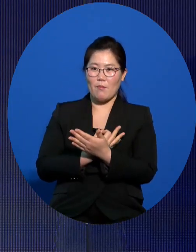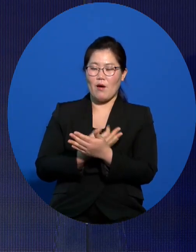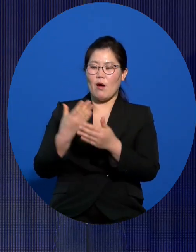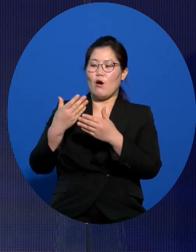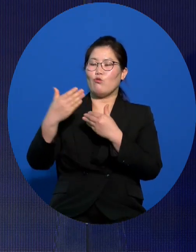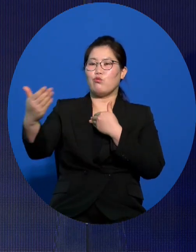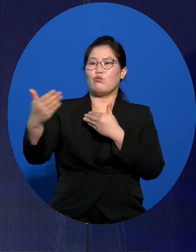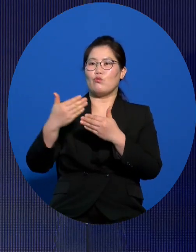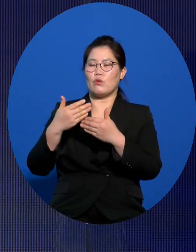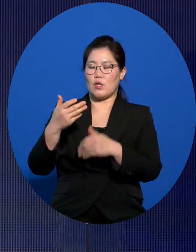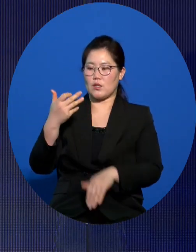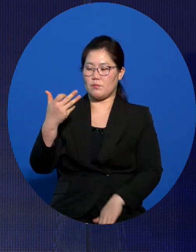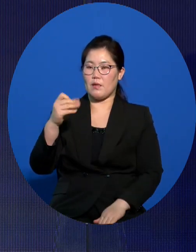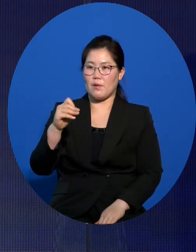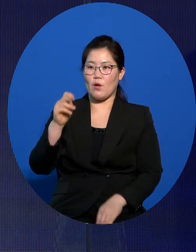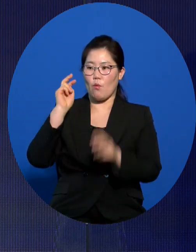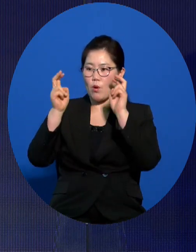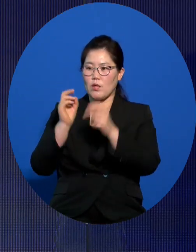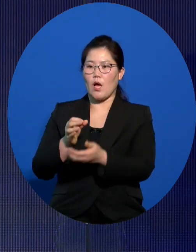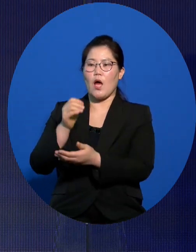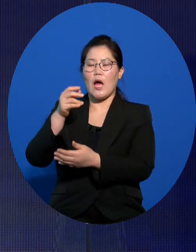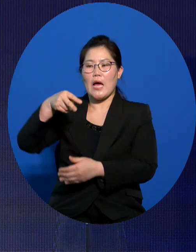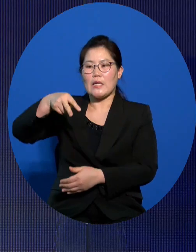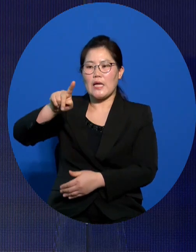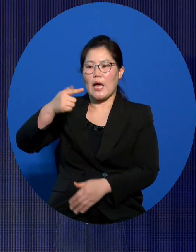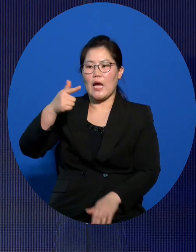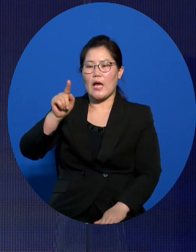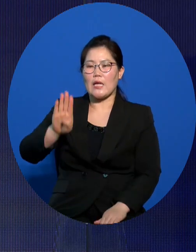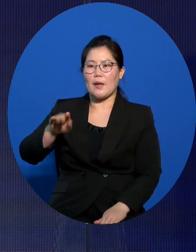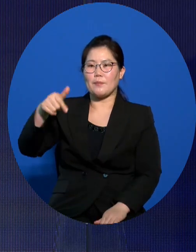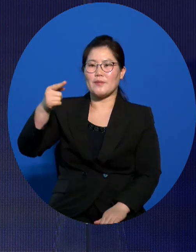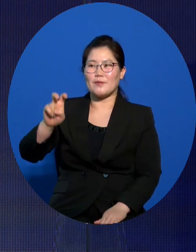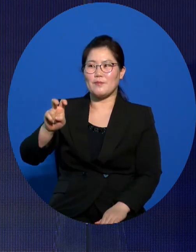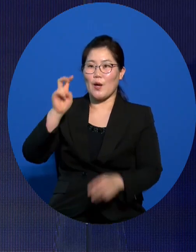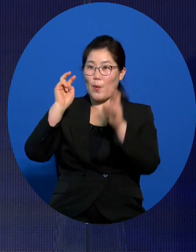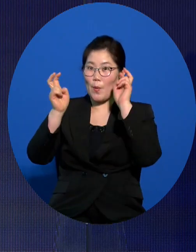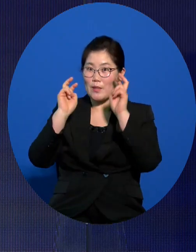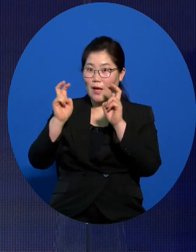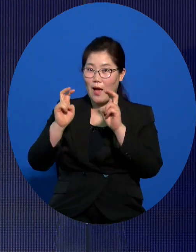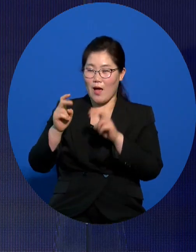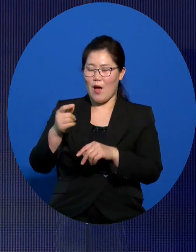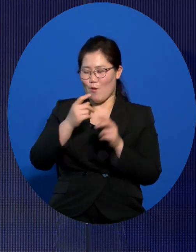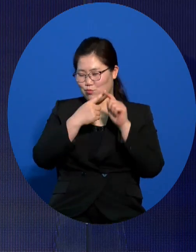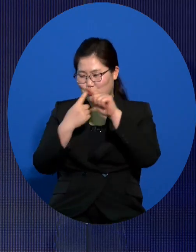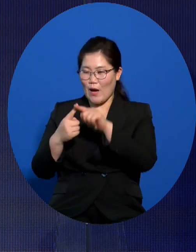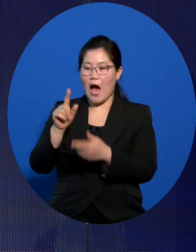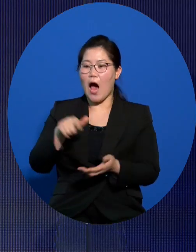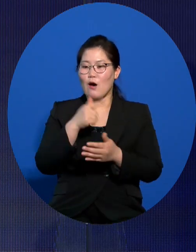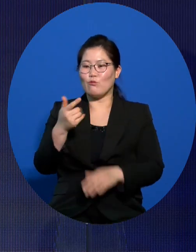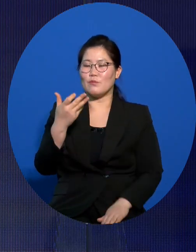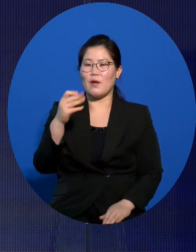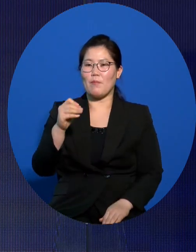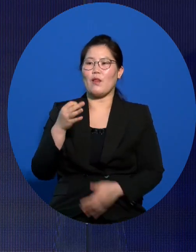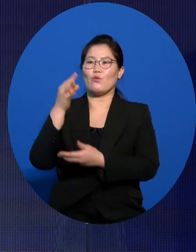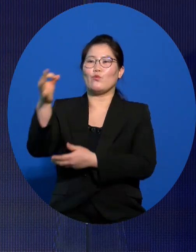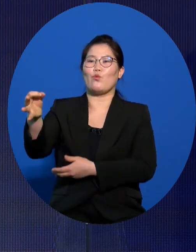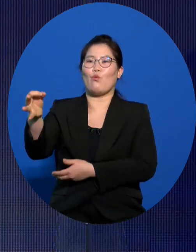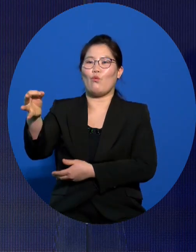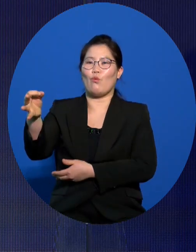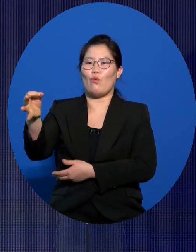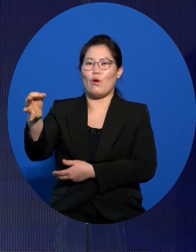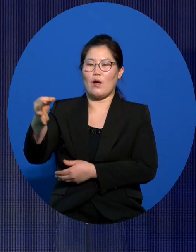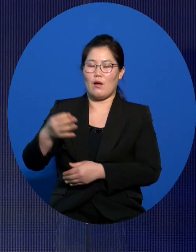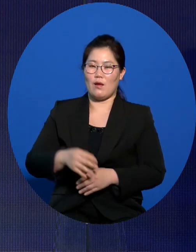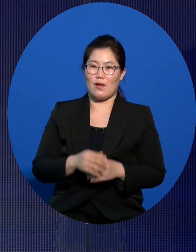because, for example, there was about 180,000 won that we would have